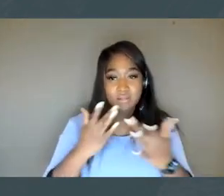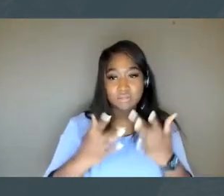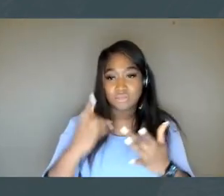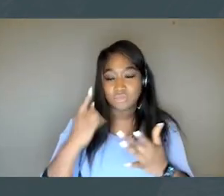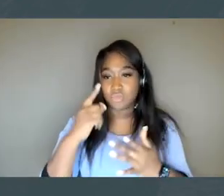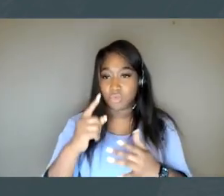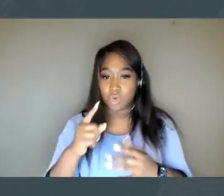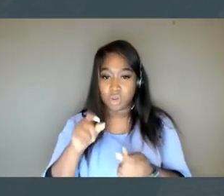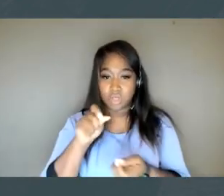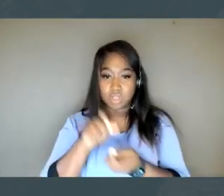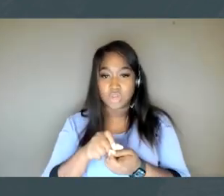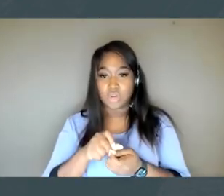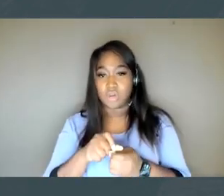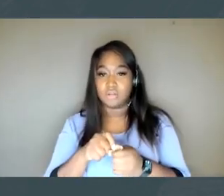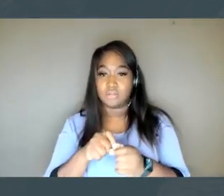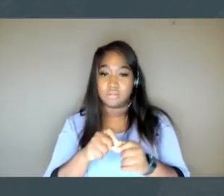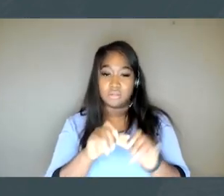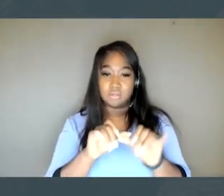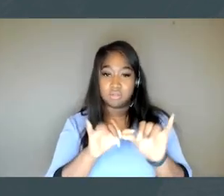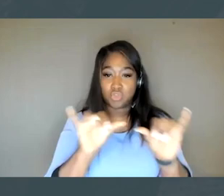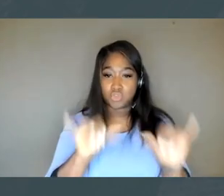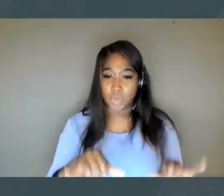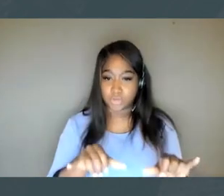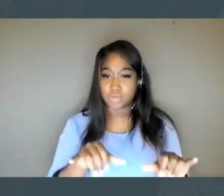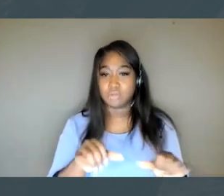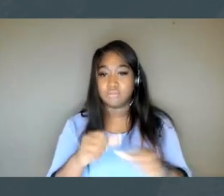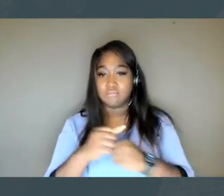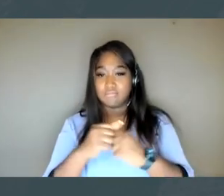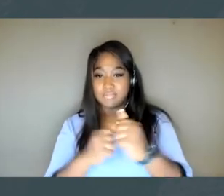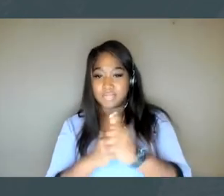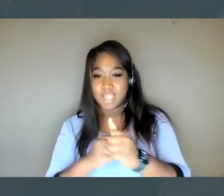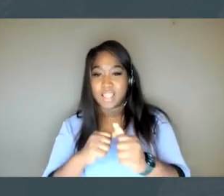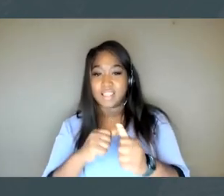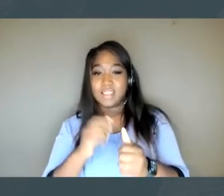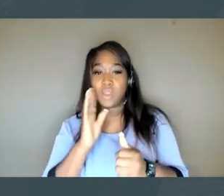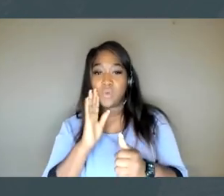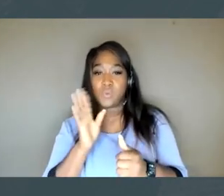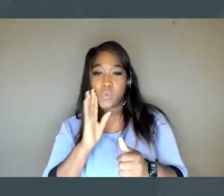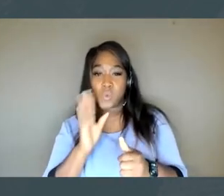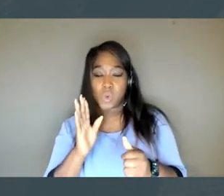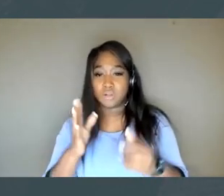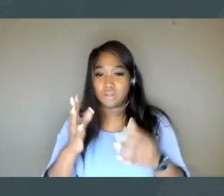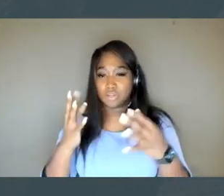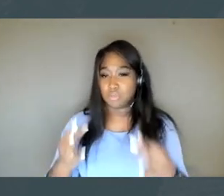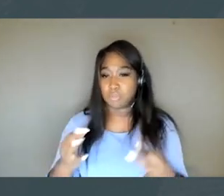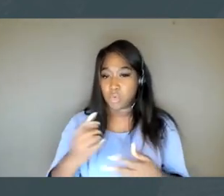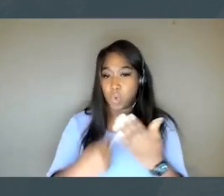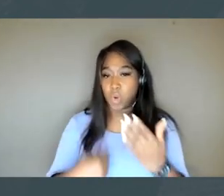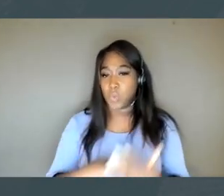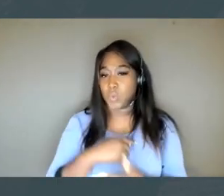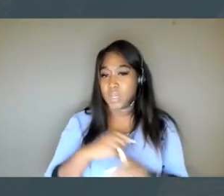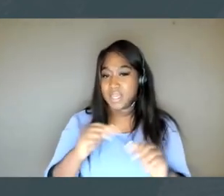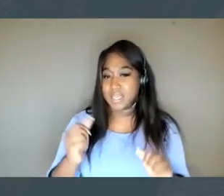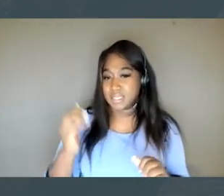structures that determine what we can say and know and the ways we can say and know.